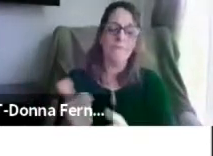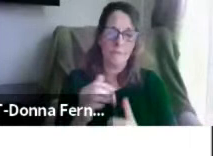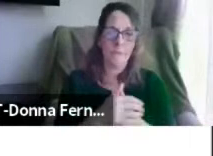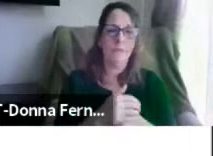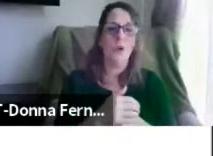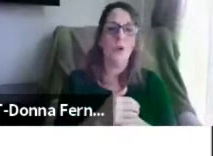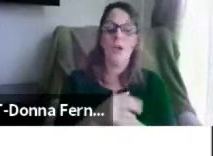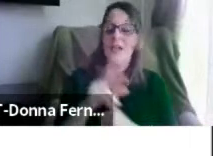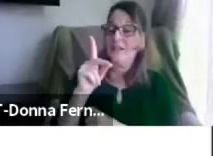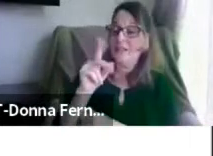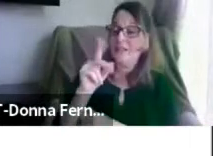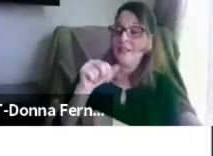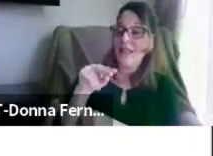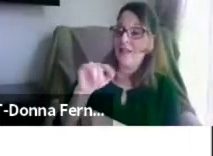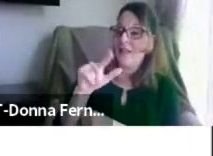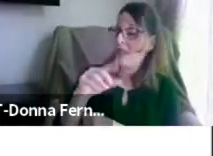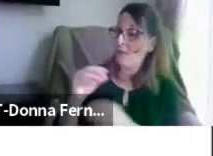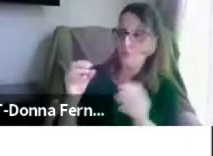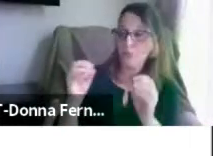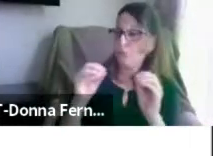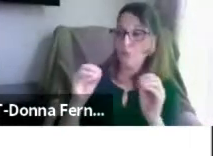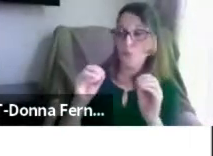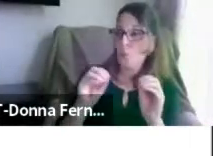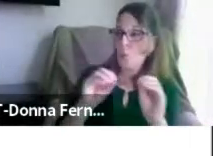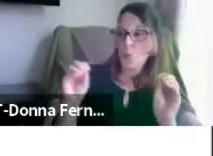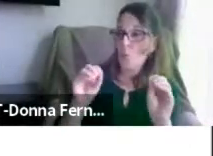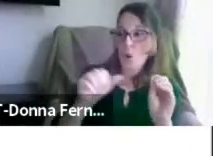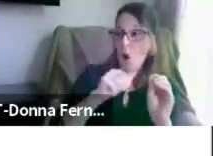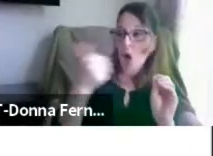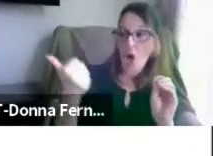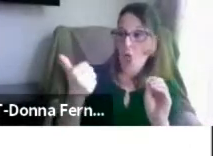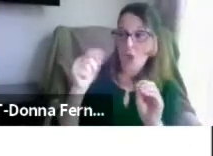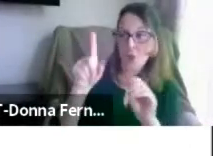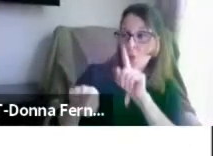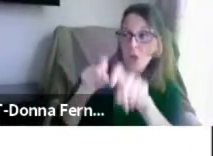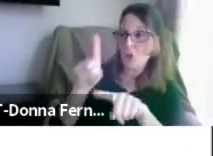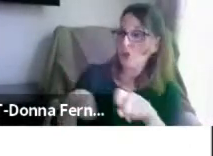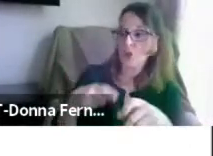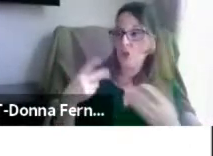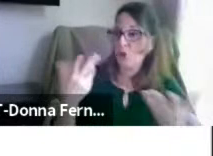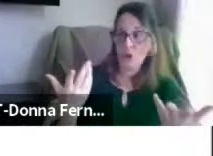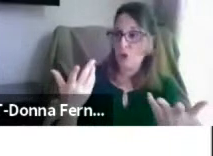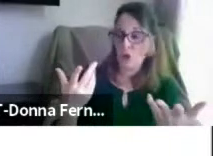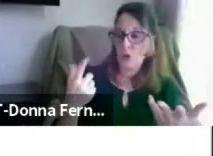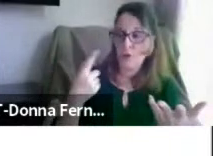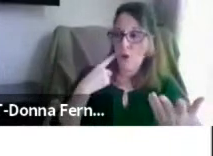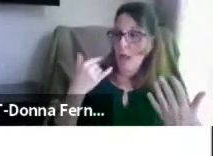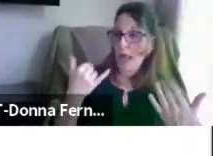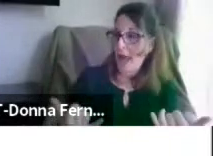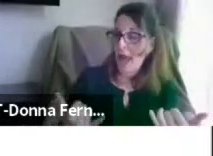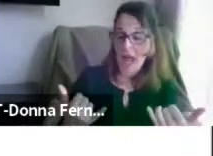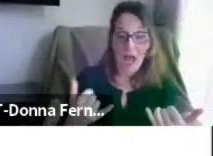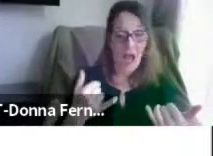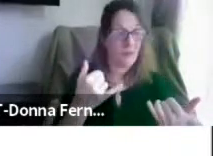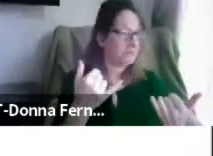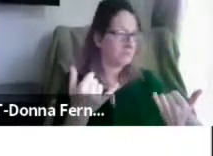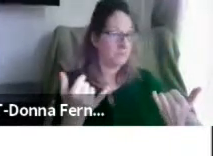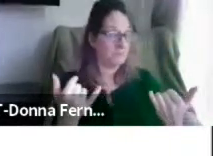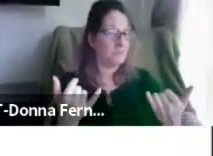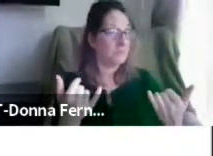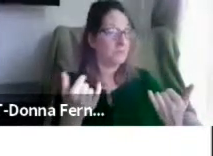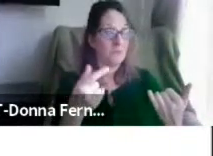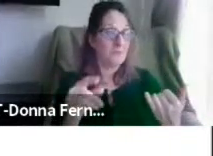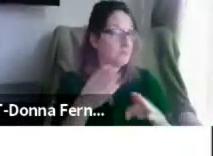Daniela, I don't see any other questions in the Zoom chat as of right now. So I don't know if you received any questions